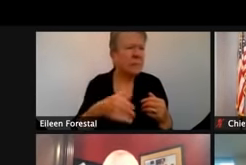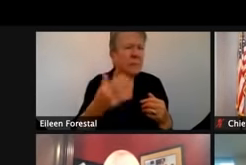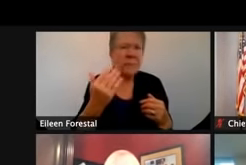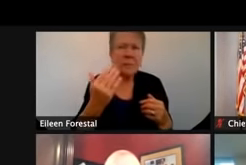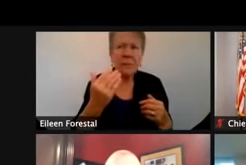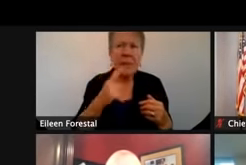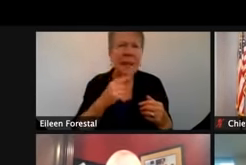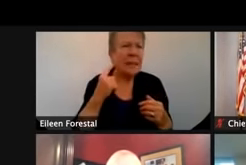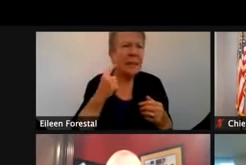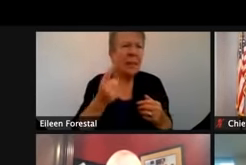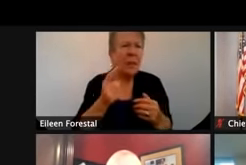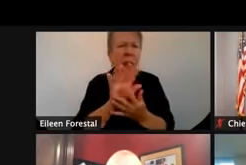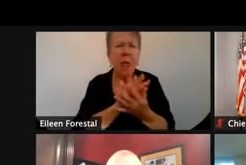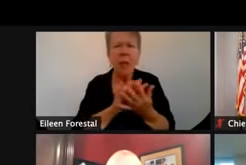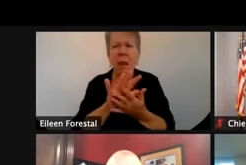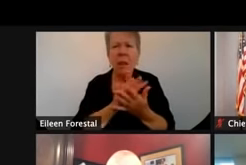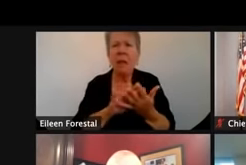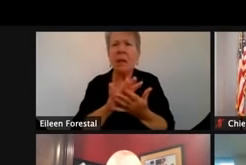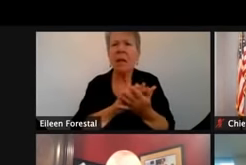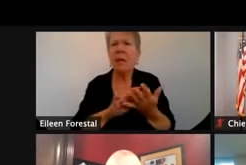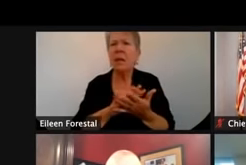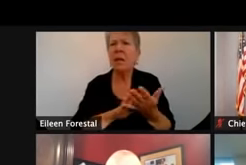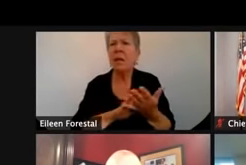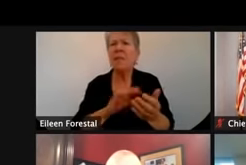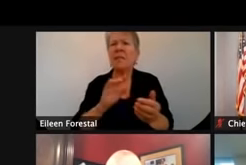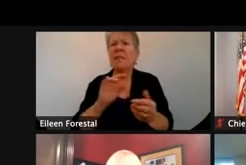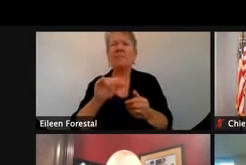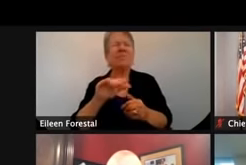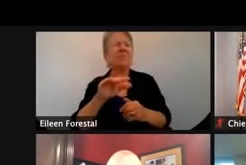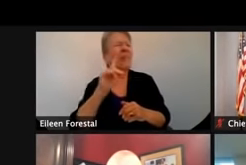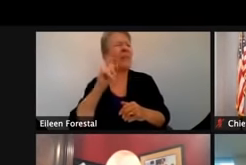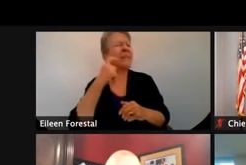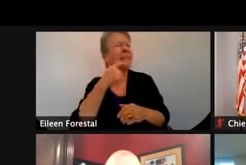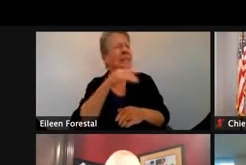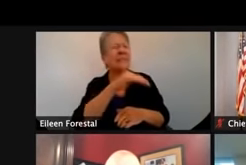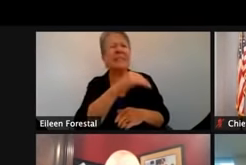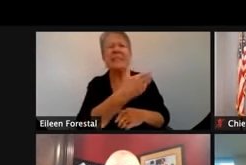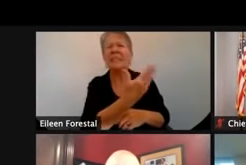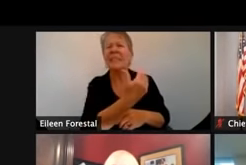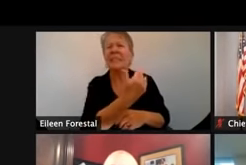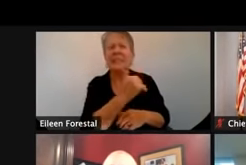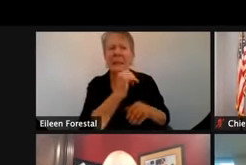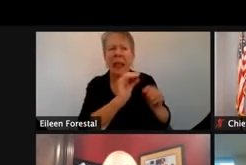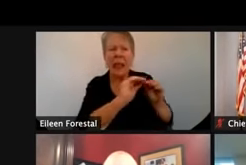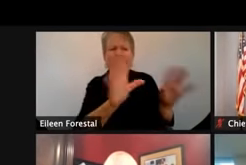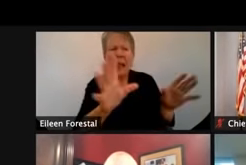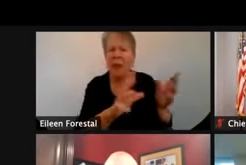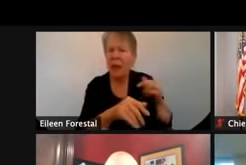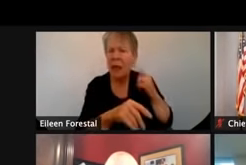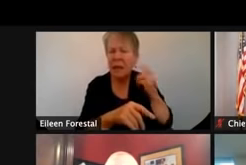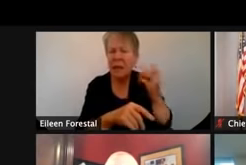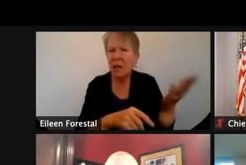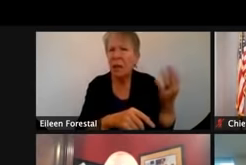1,379 new cases. Judy, you got a tough audio feed. Is there any way? I'm not sure why that is.